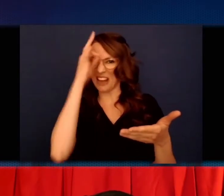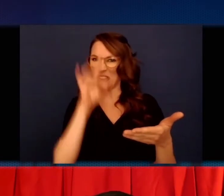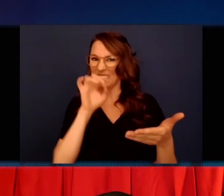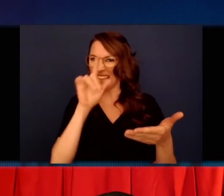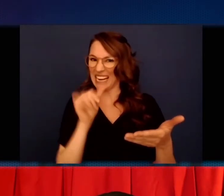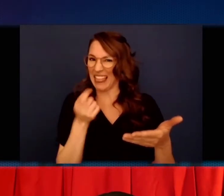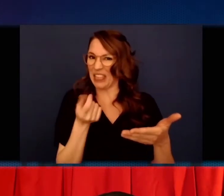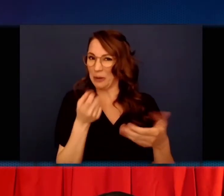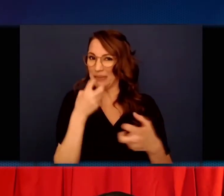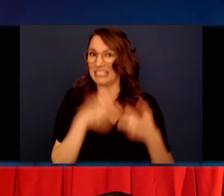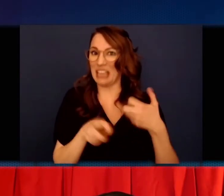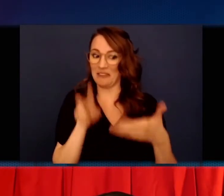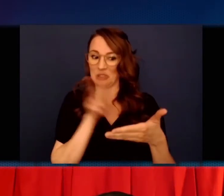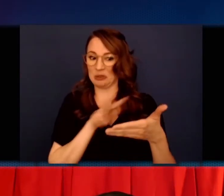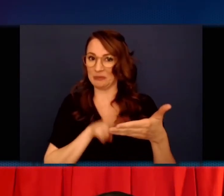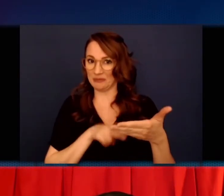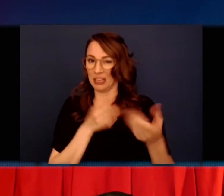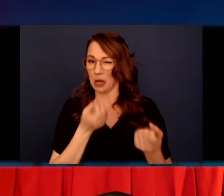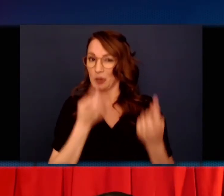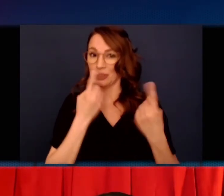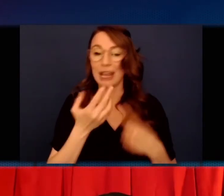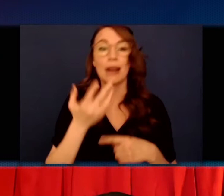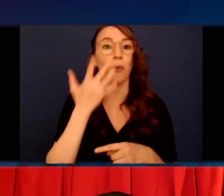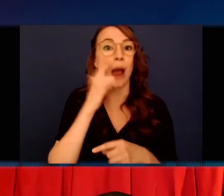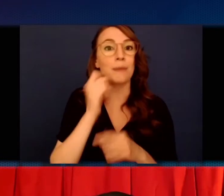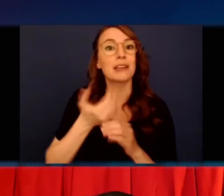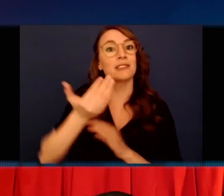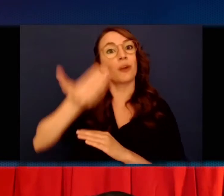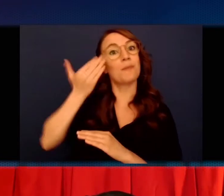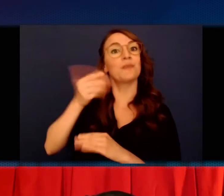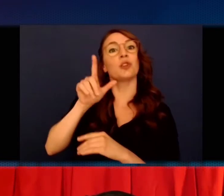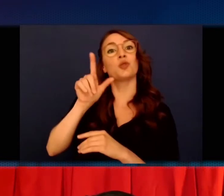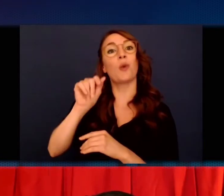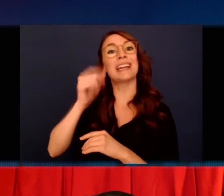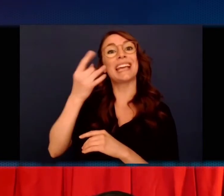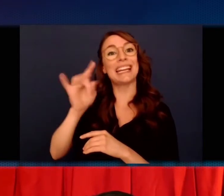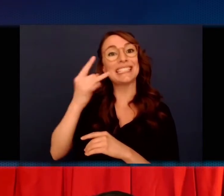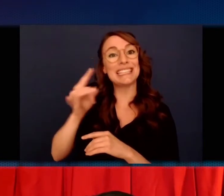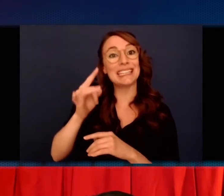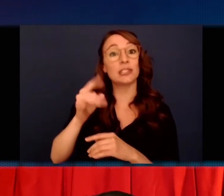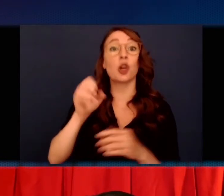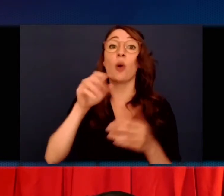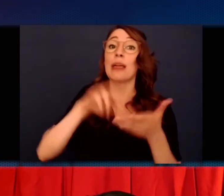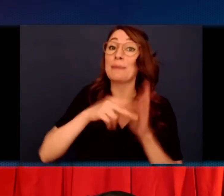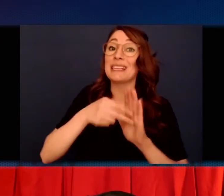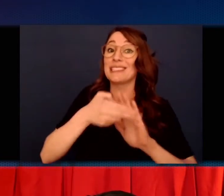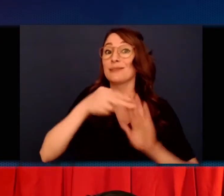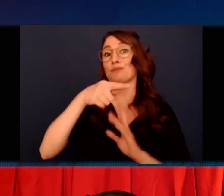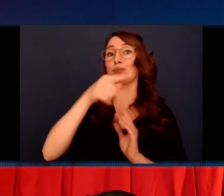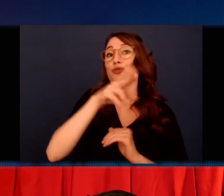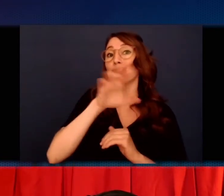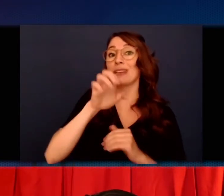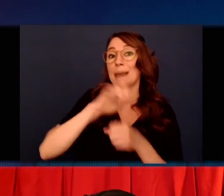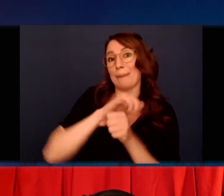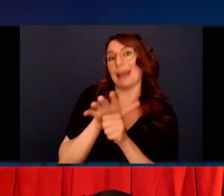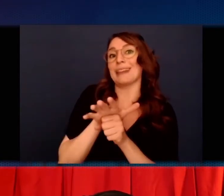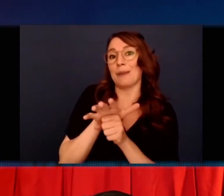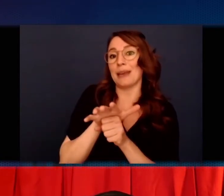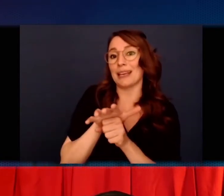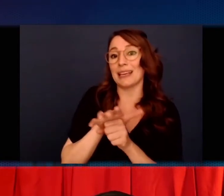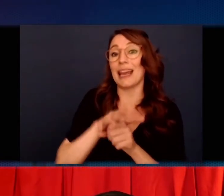And all of that is from 2018. So this is pre-pandemic. But let me say this, and this is a big but. It is